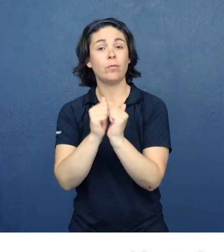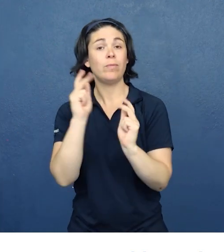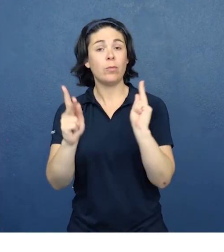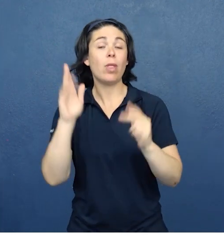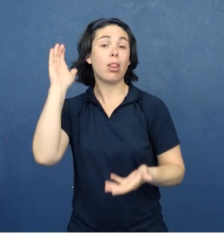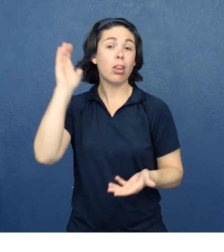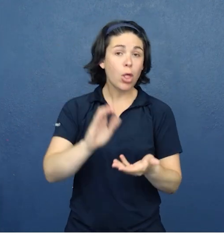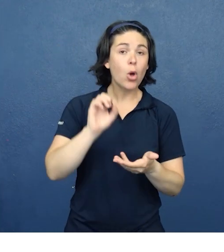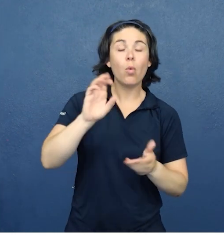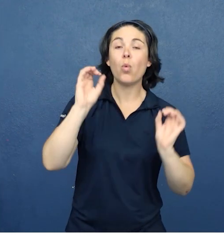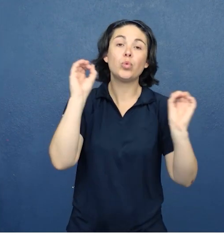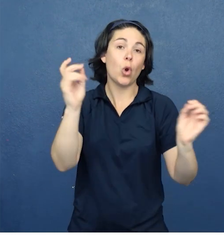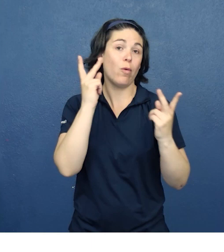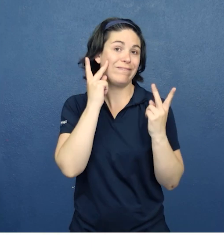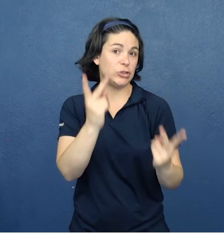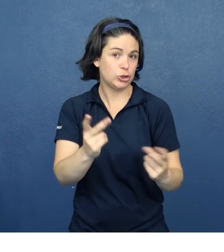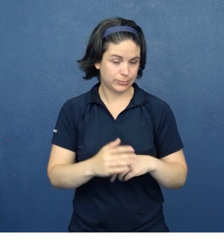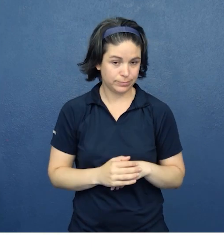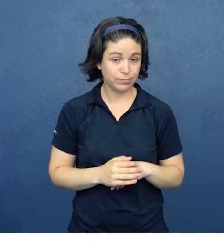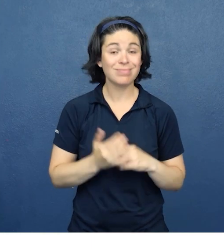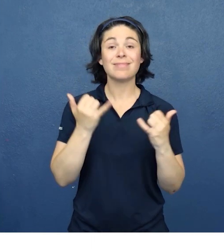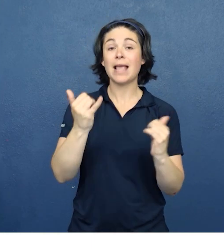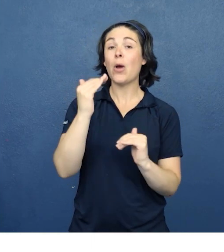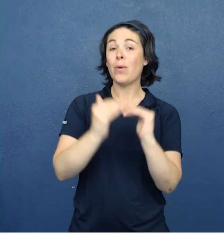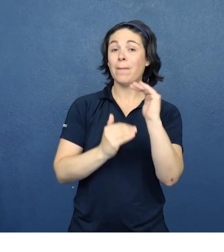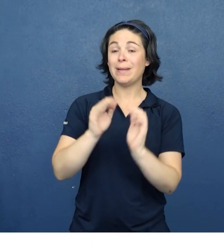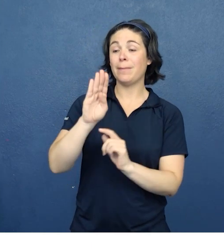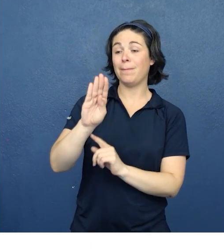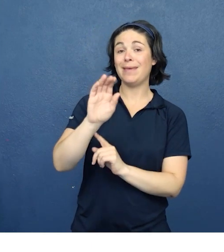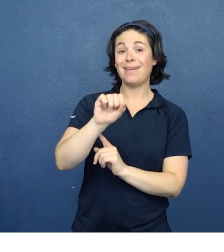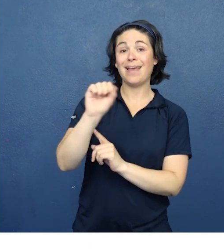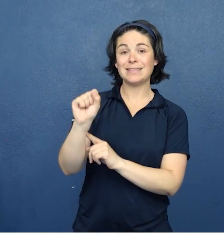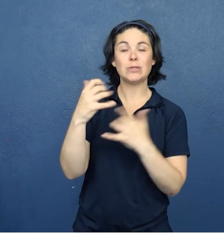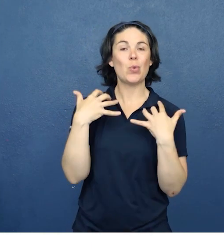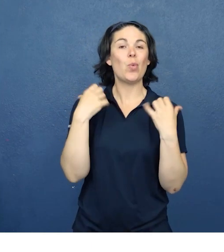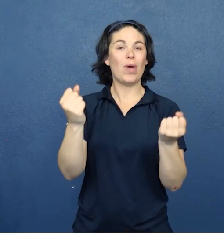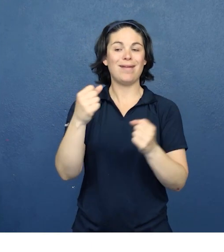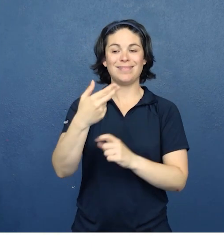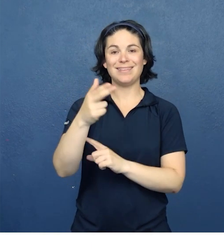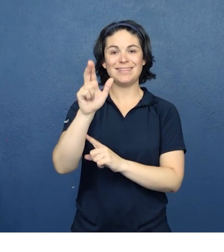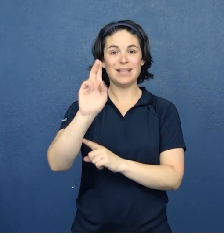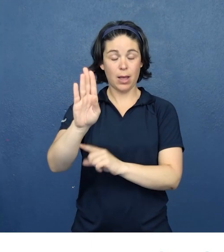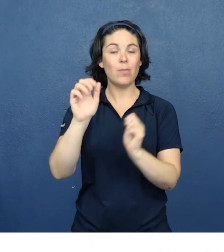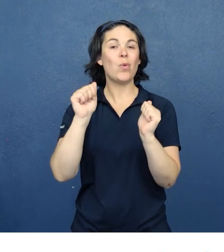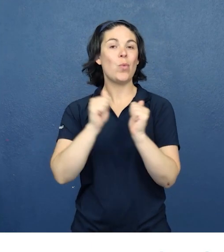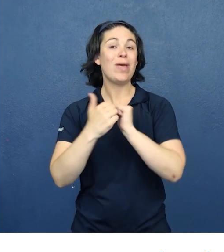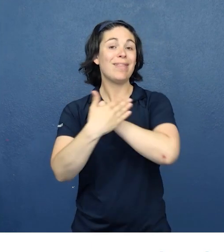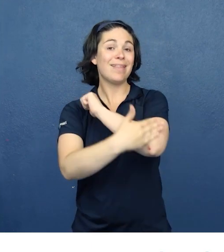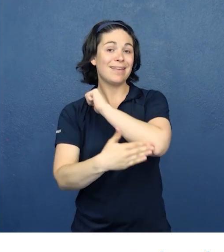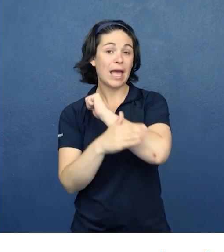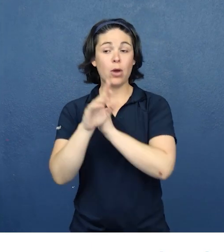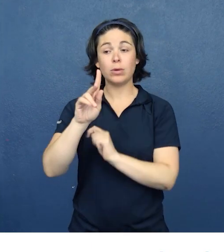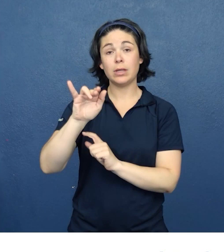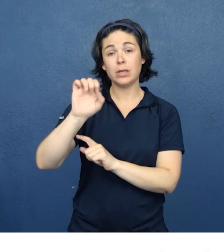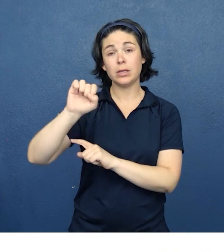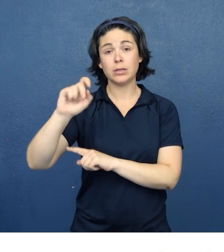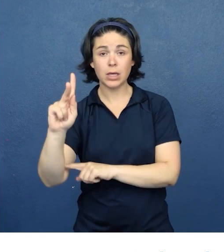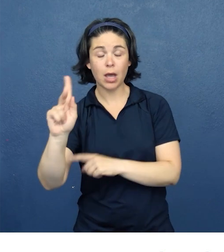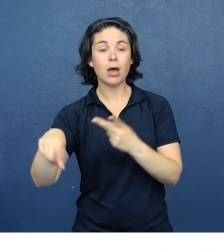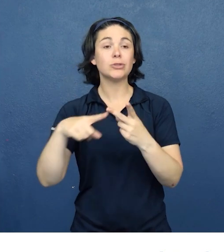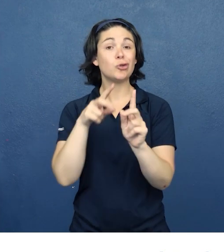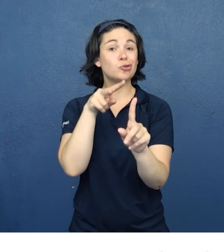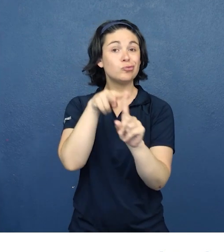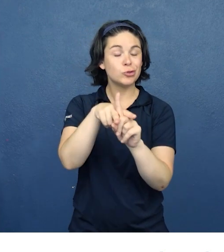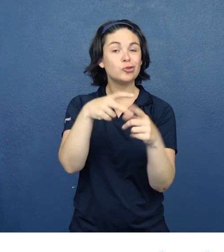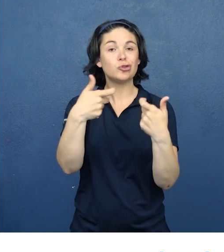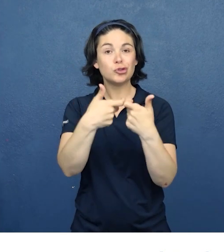vision. We are now building a BSS wellness hub with a county kiosk, a charging station, brochure